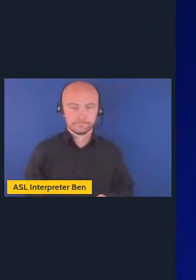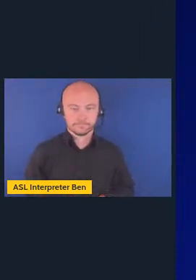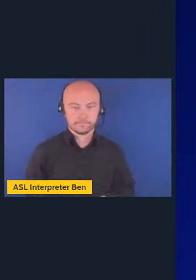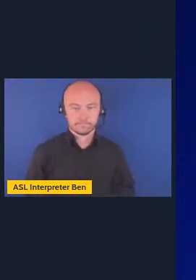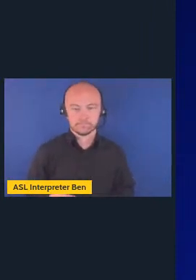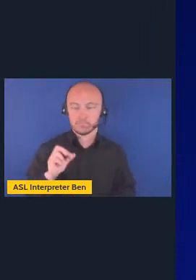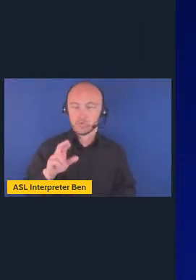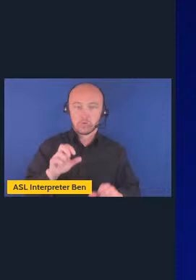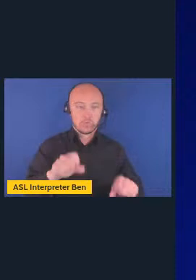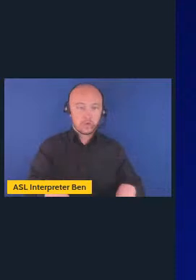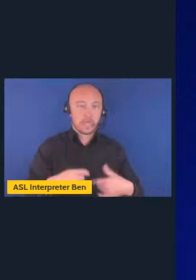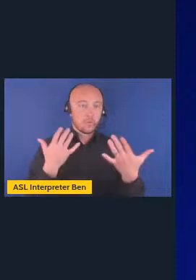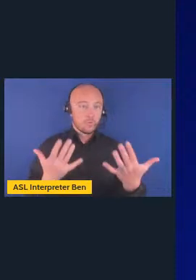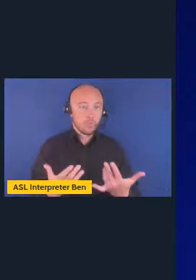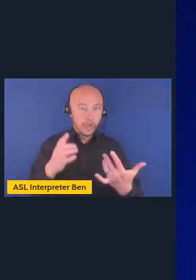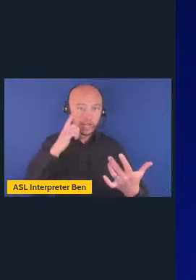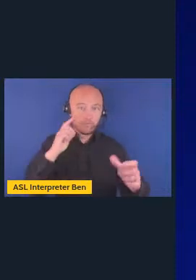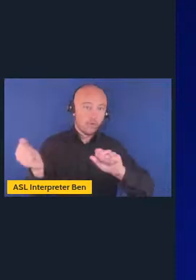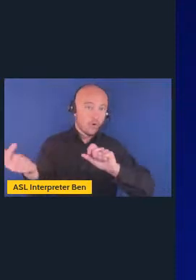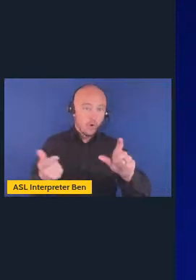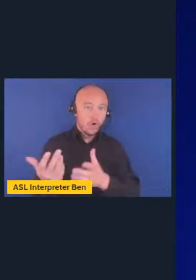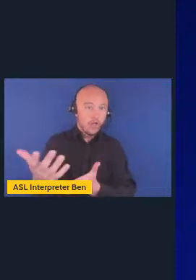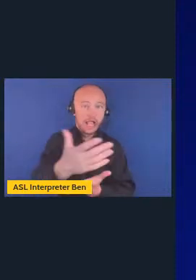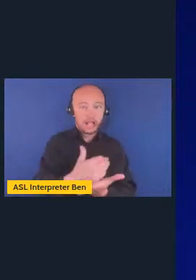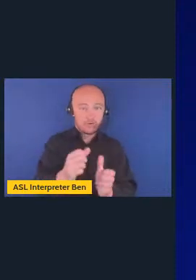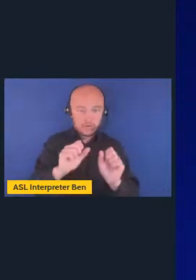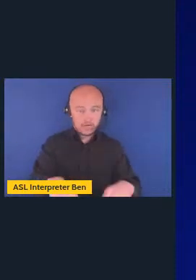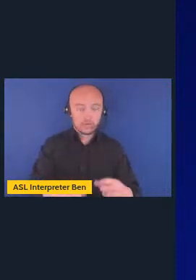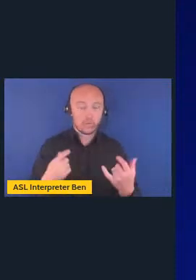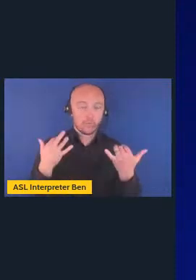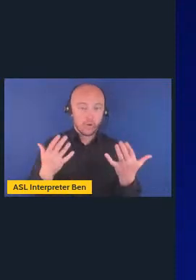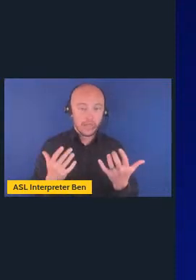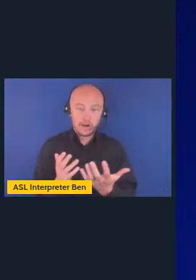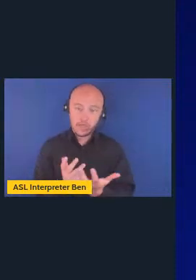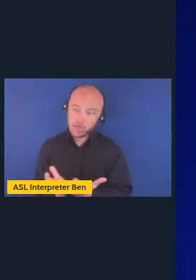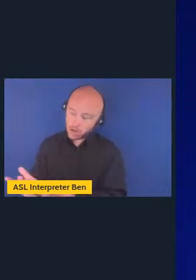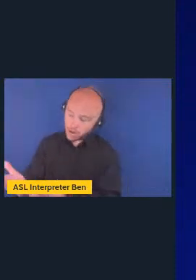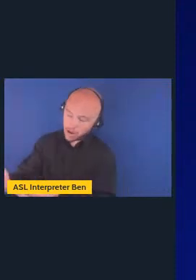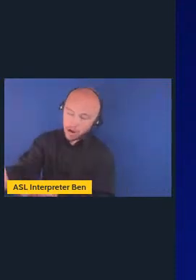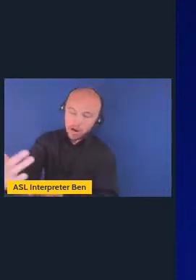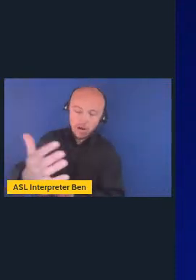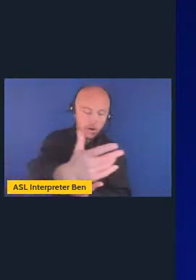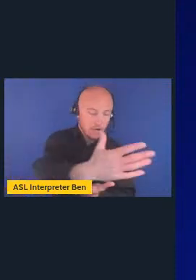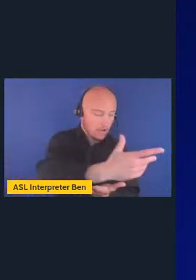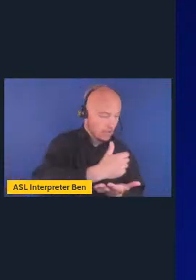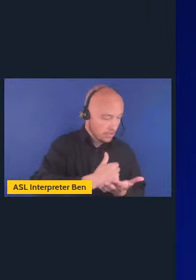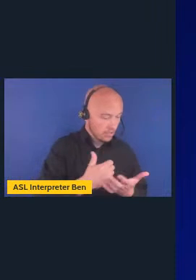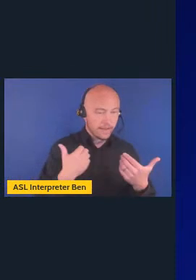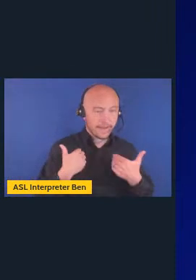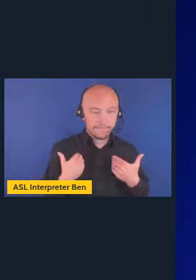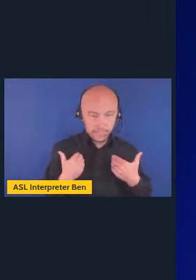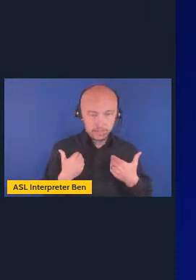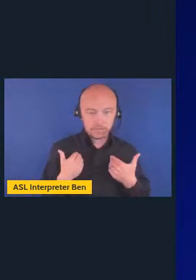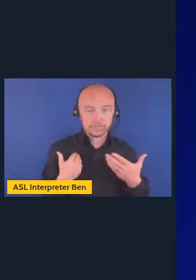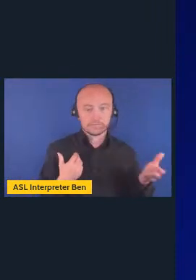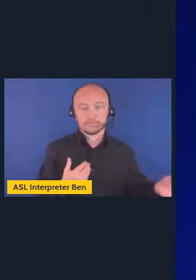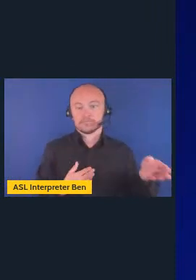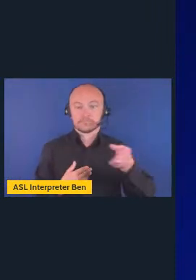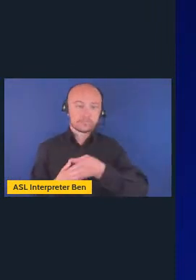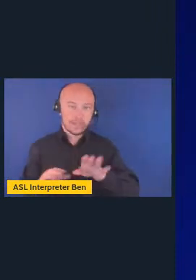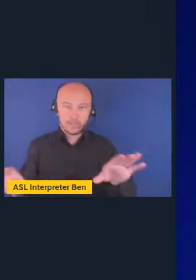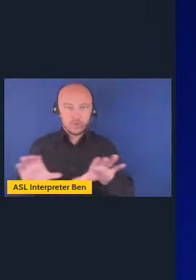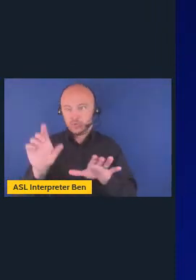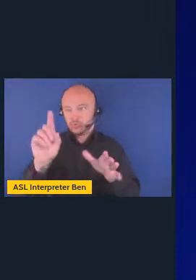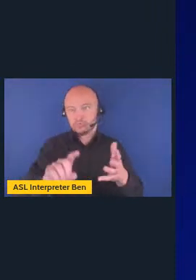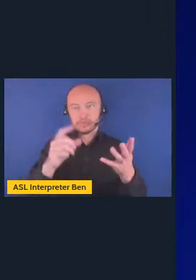all aggregator. A wait for all aggregator will wait until every single response has been received before then doing anything else.